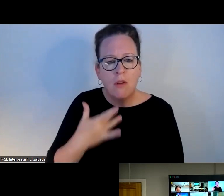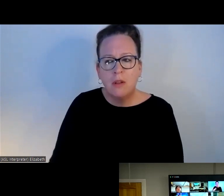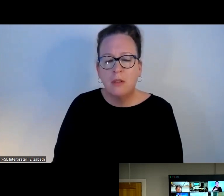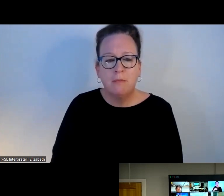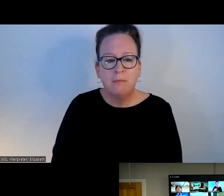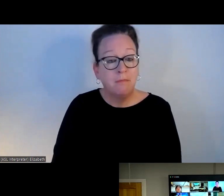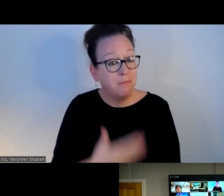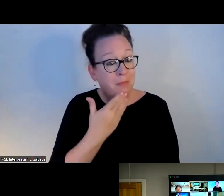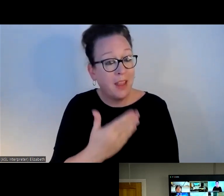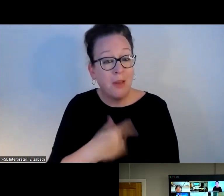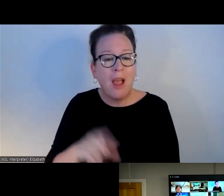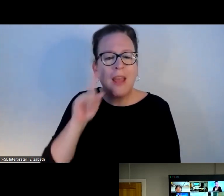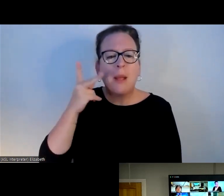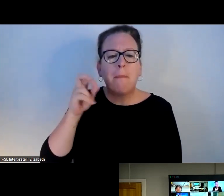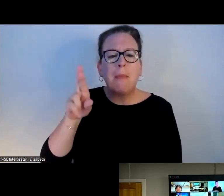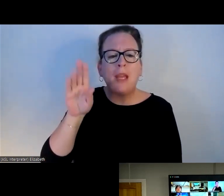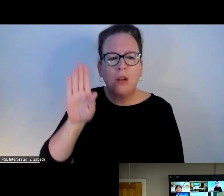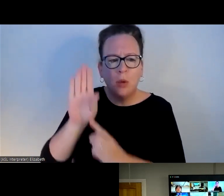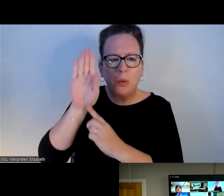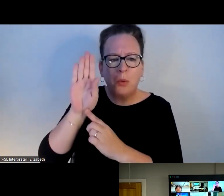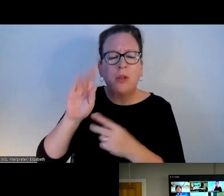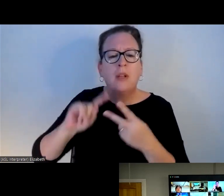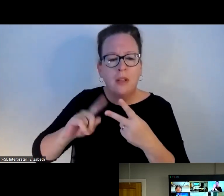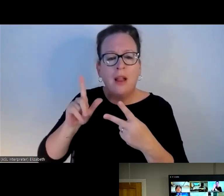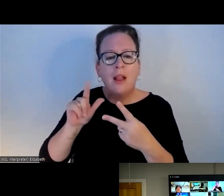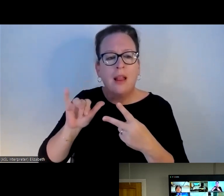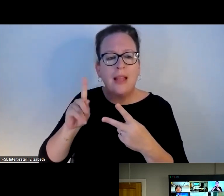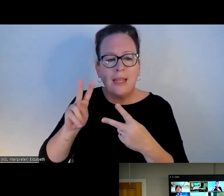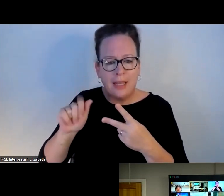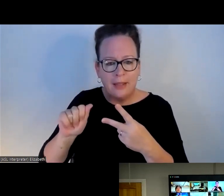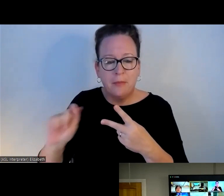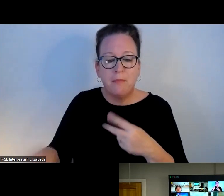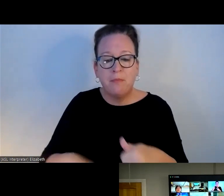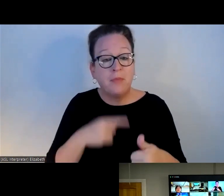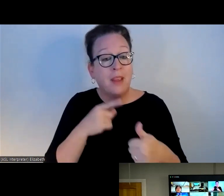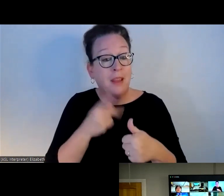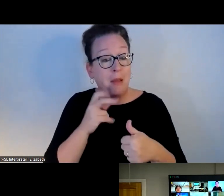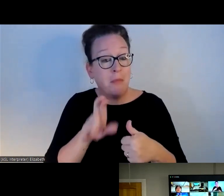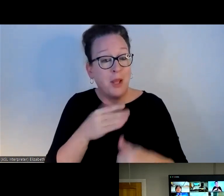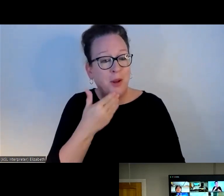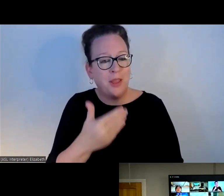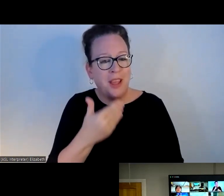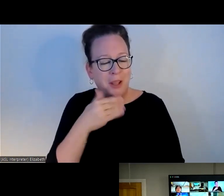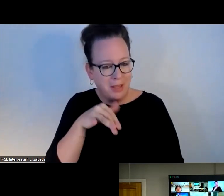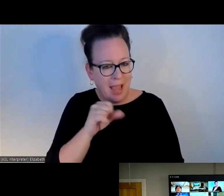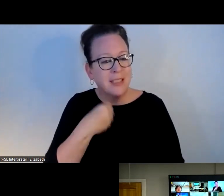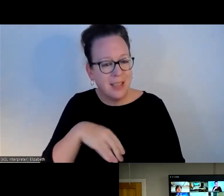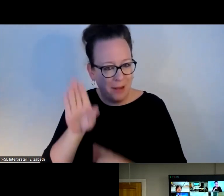Thank you. So I think Peter had his hand up and then Lydia. I do, yes, and I did actually.